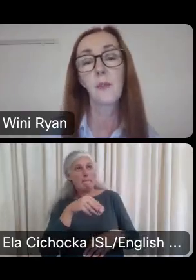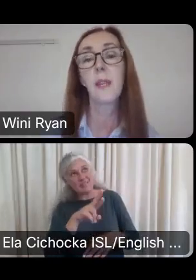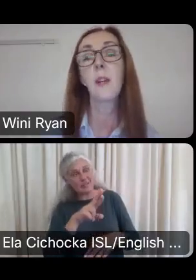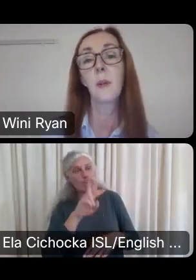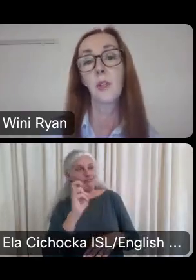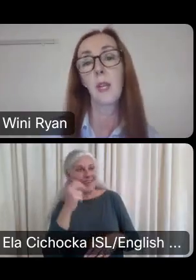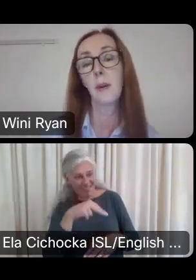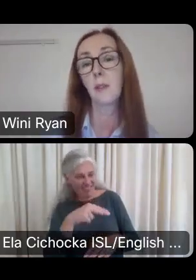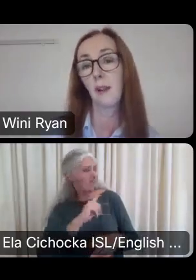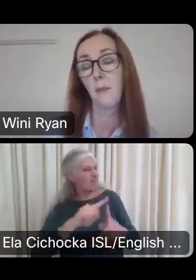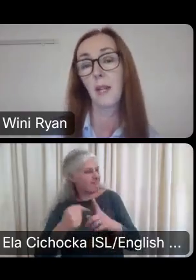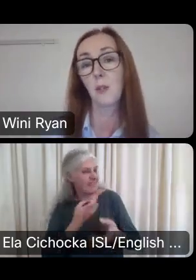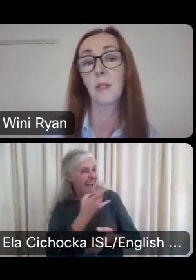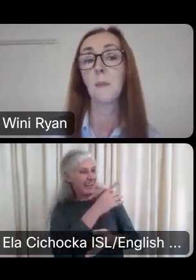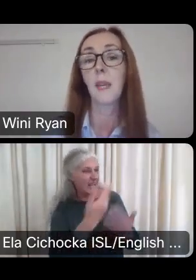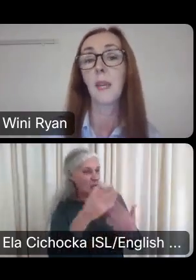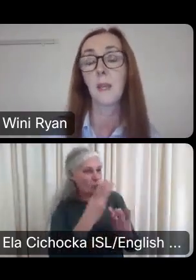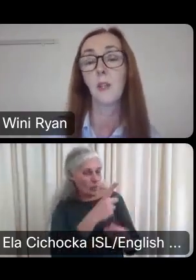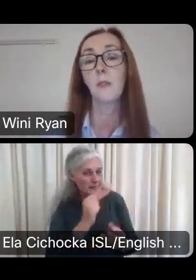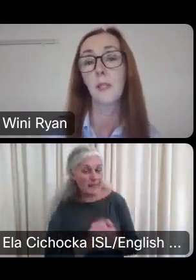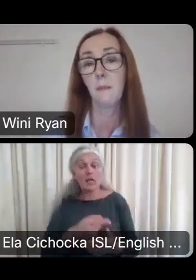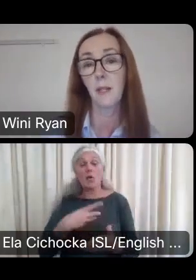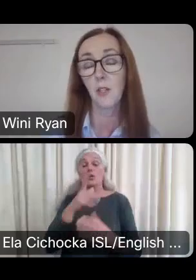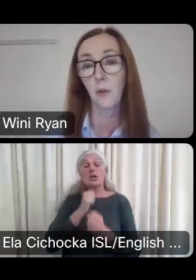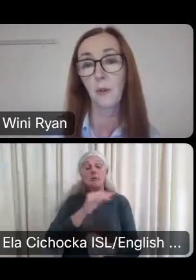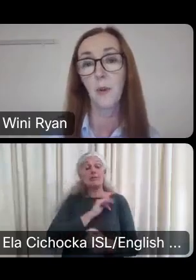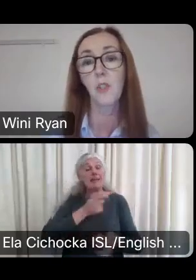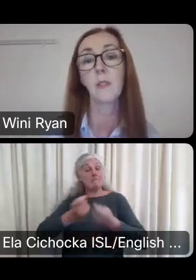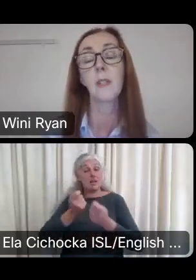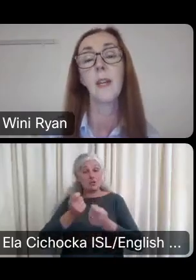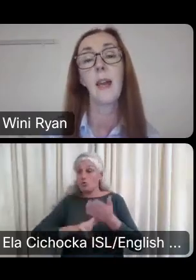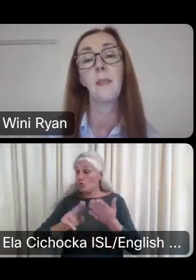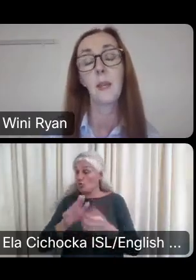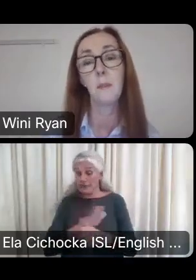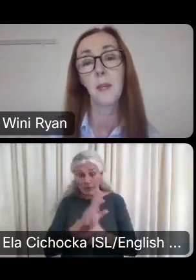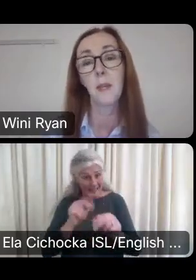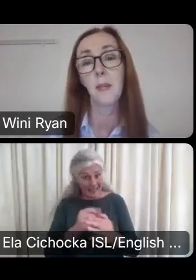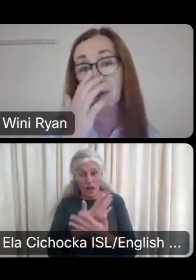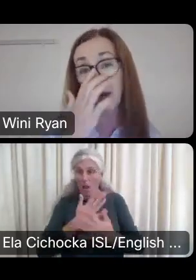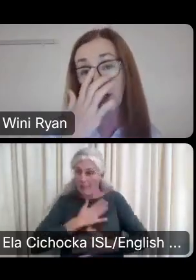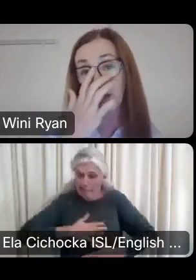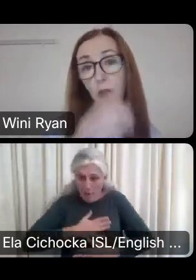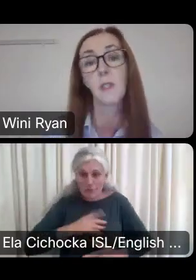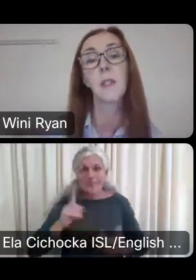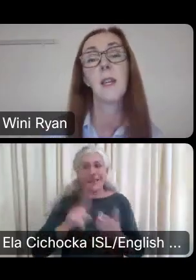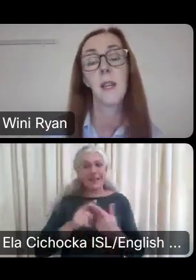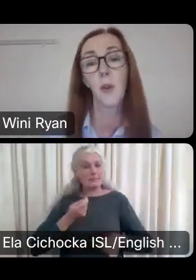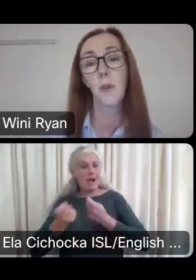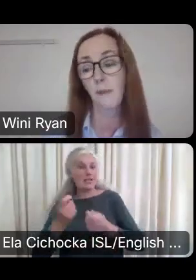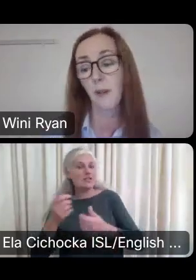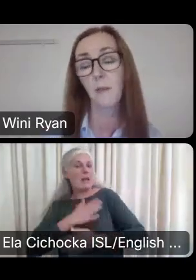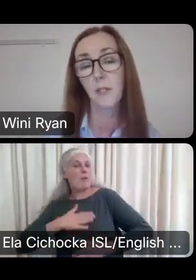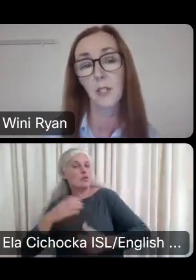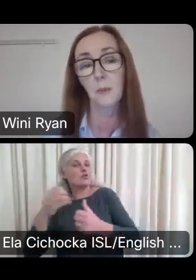useful? And here we're talking about self-management. They can be useful to manage your own emotions, and they can be useful to manage emotions in